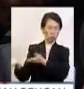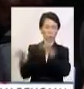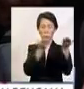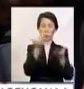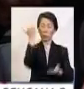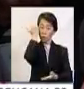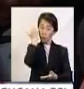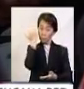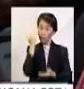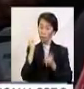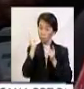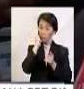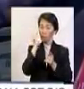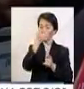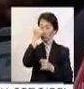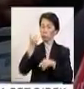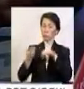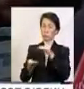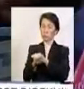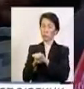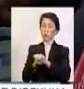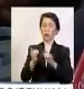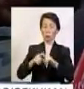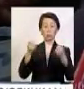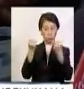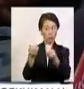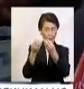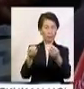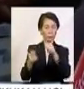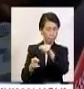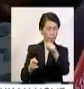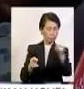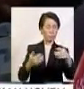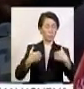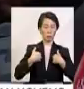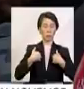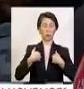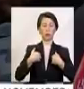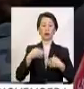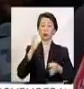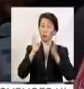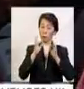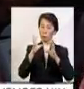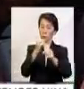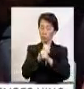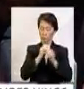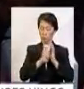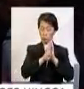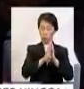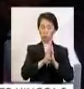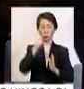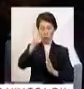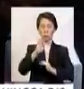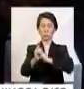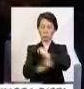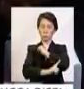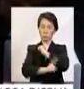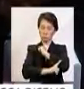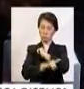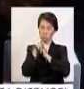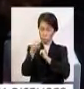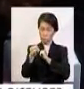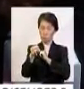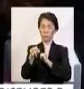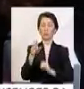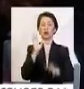know, for corruption. But there are many more. As soon as we get evidence, we'll take action against them.